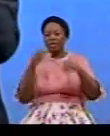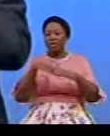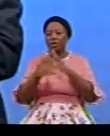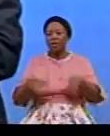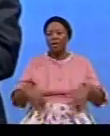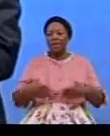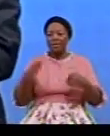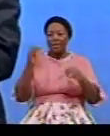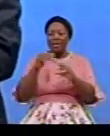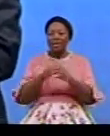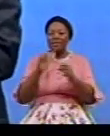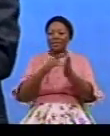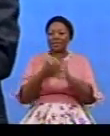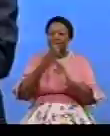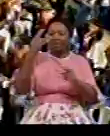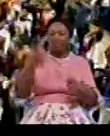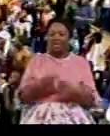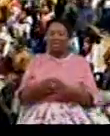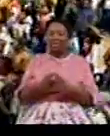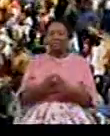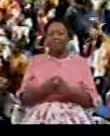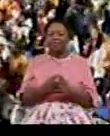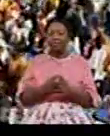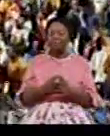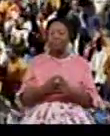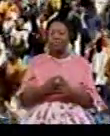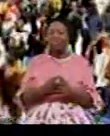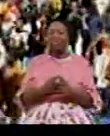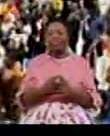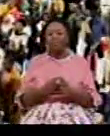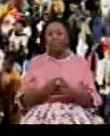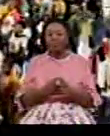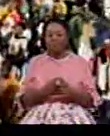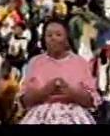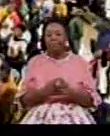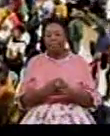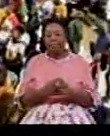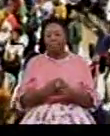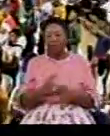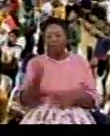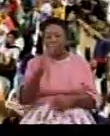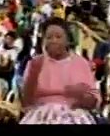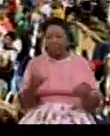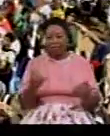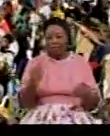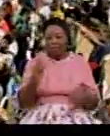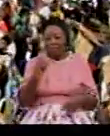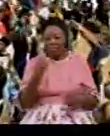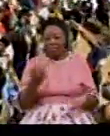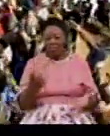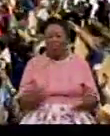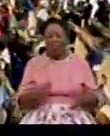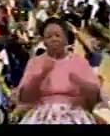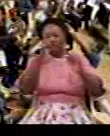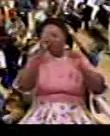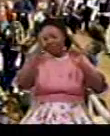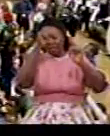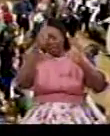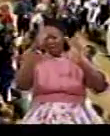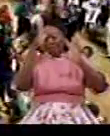in whom in Jesus I am well pleased. Listen to him. There will be restoration in your life. Father,